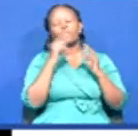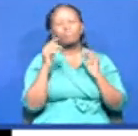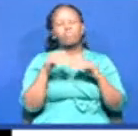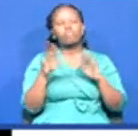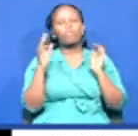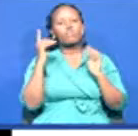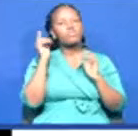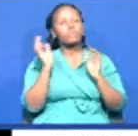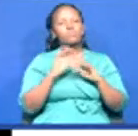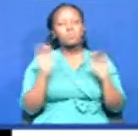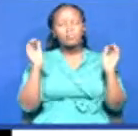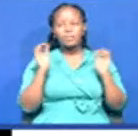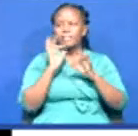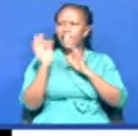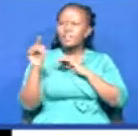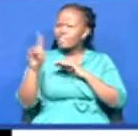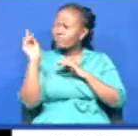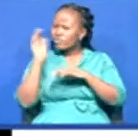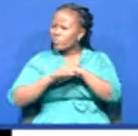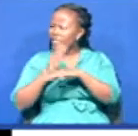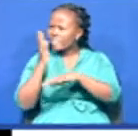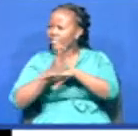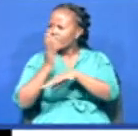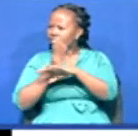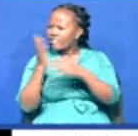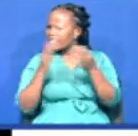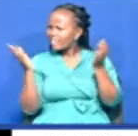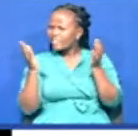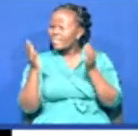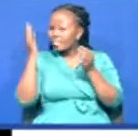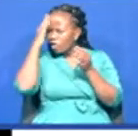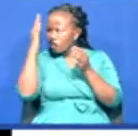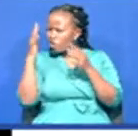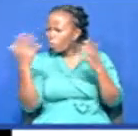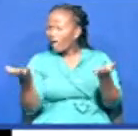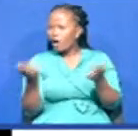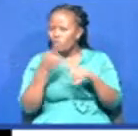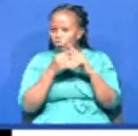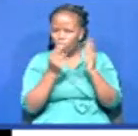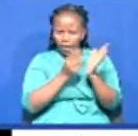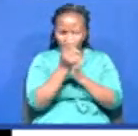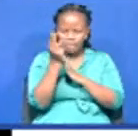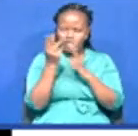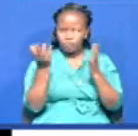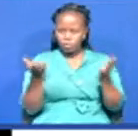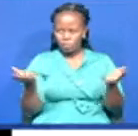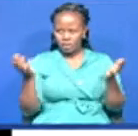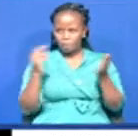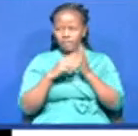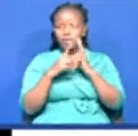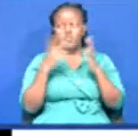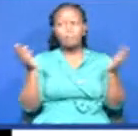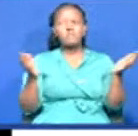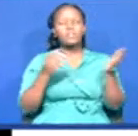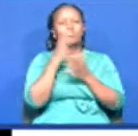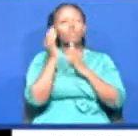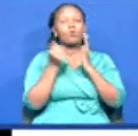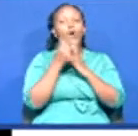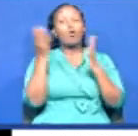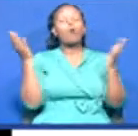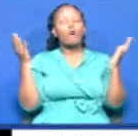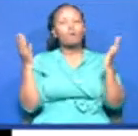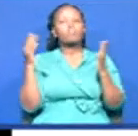come across counterfeit, how do you tell a counterfeit product from the genuine one? So recordation would greatly